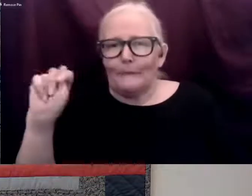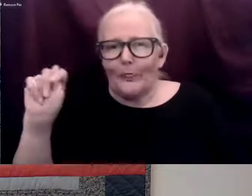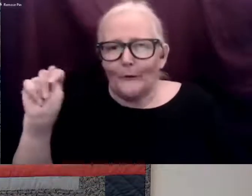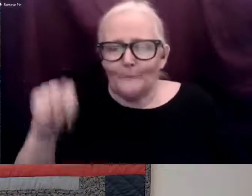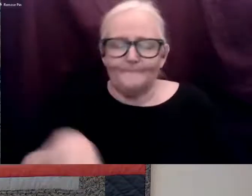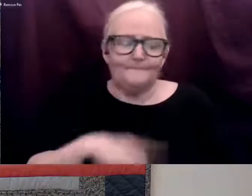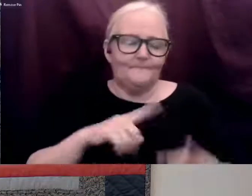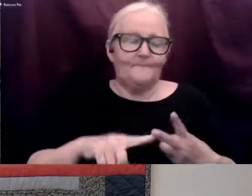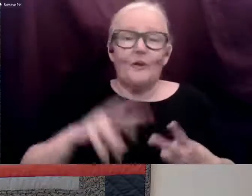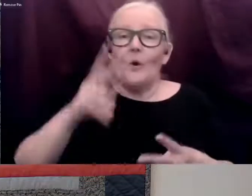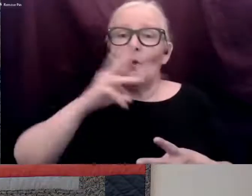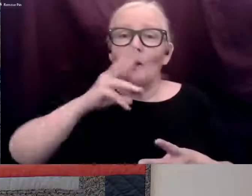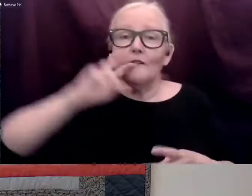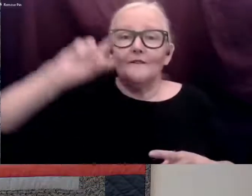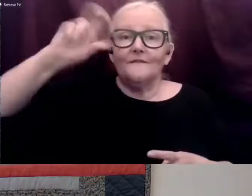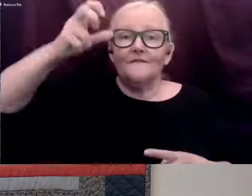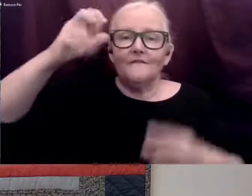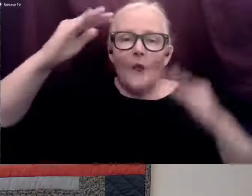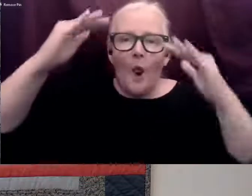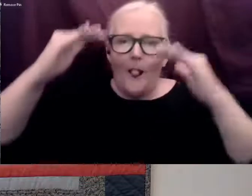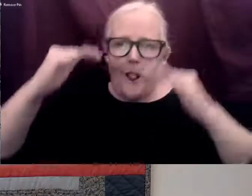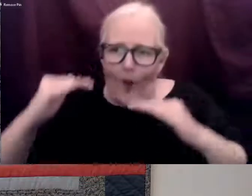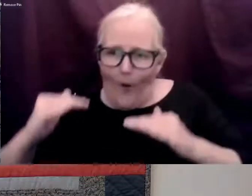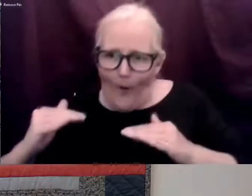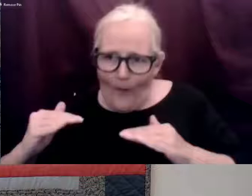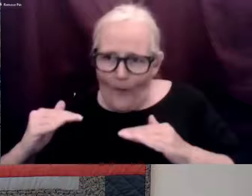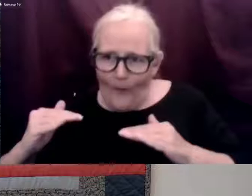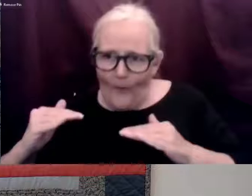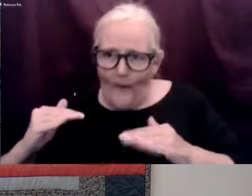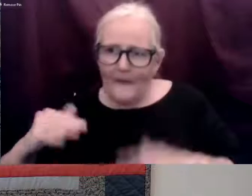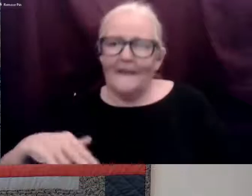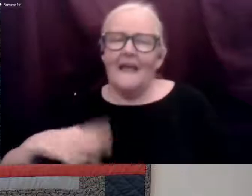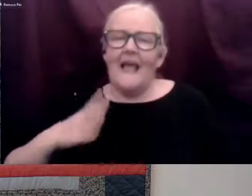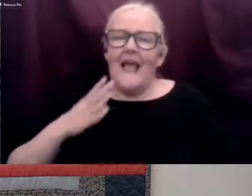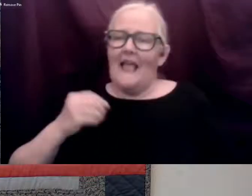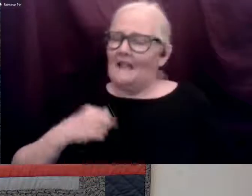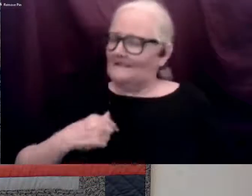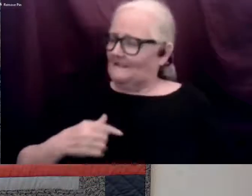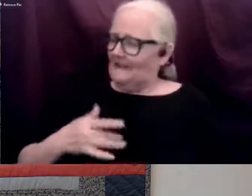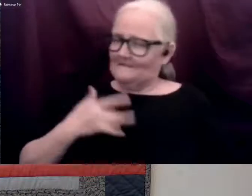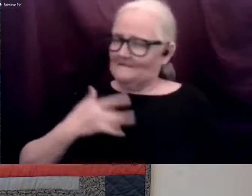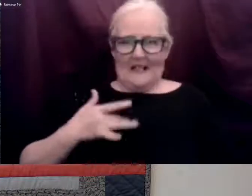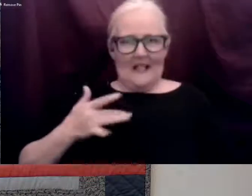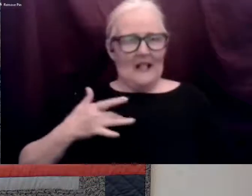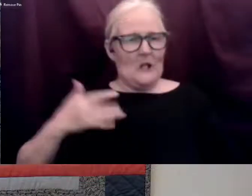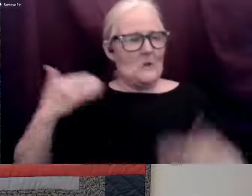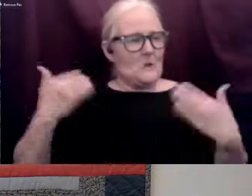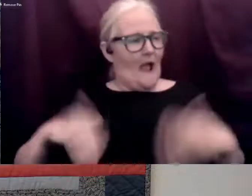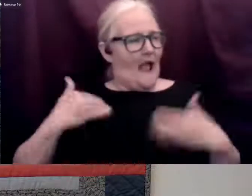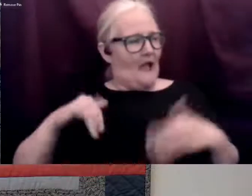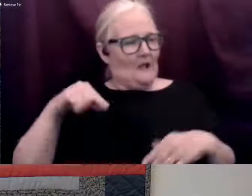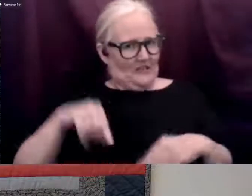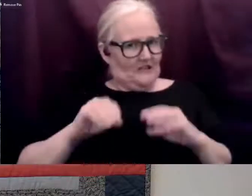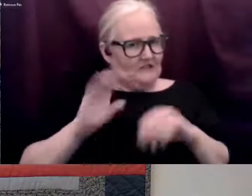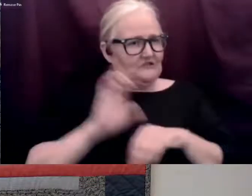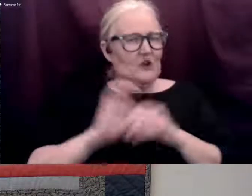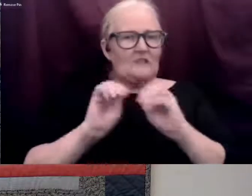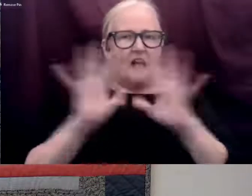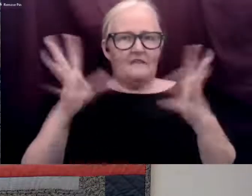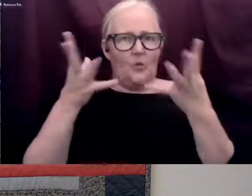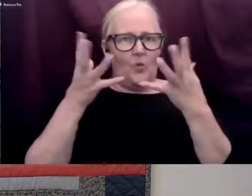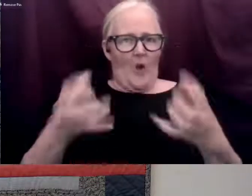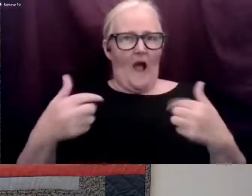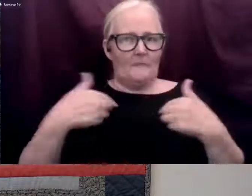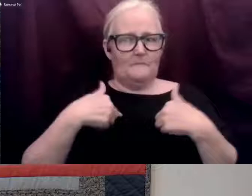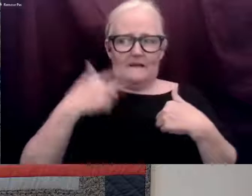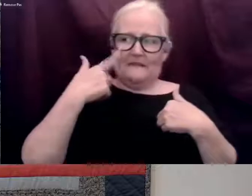and I remember the way those things made me feel, like this church wanted me there. I remember the Reverend